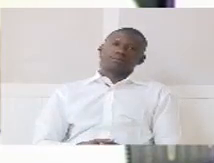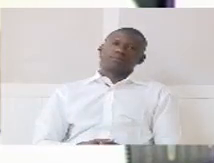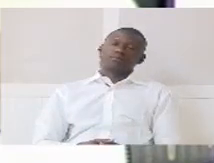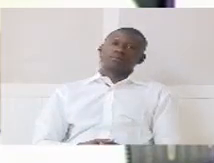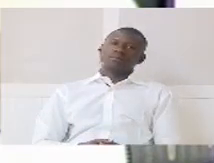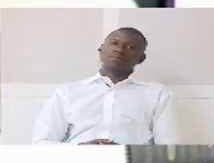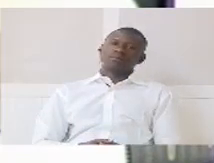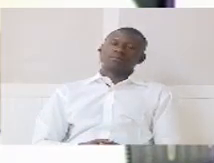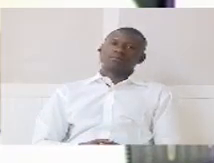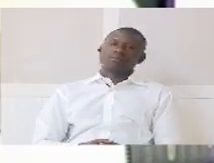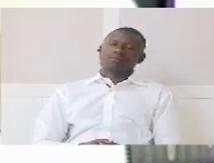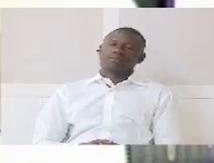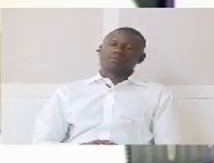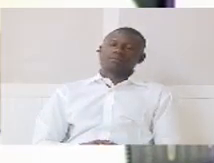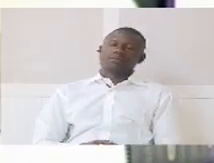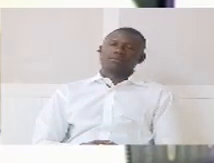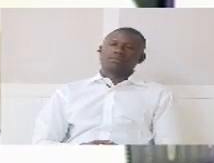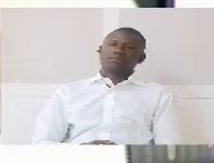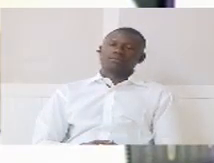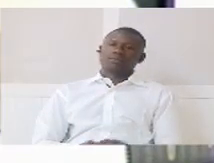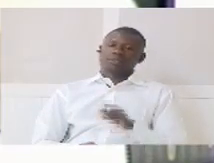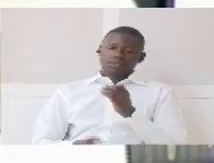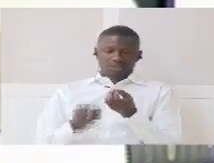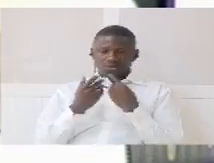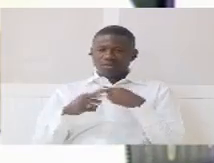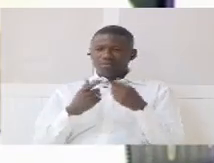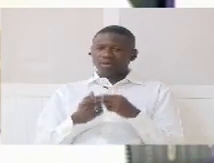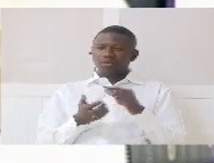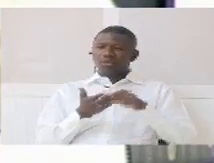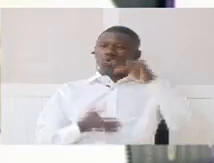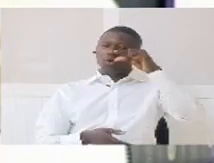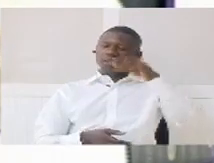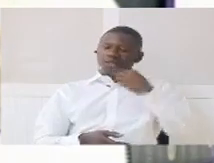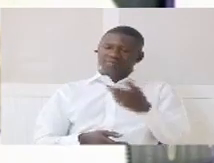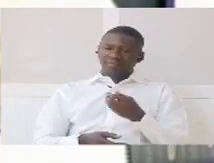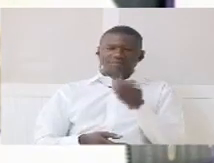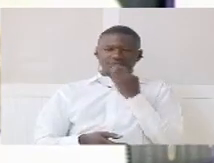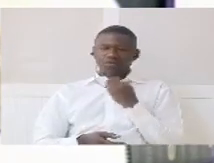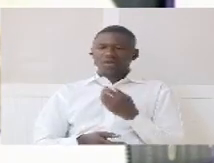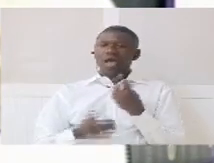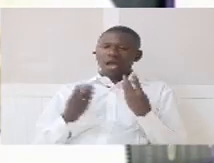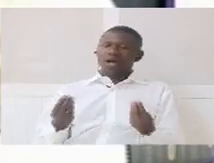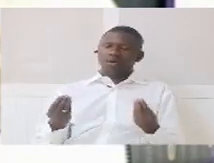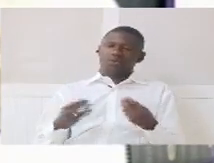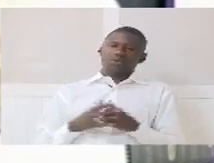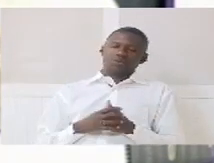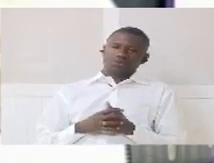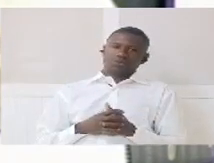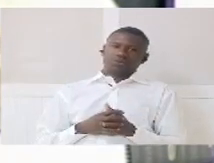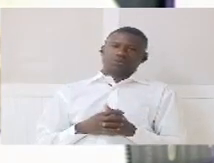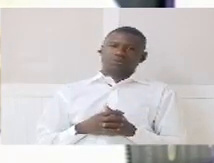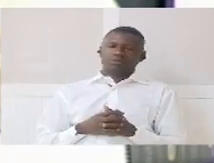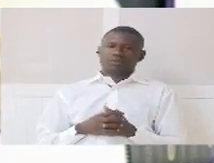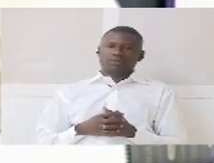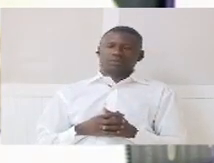they come, they will be served. Tell us about the quality of the food. Saim balo ni kau domoro menda da wole wonya ab